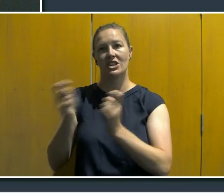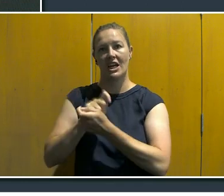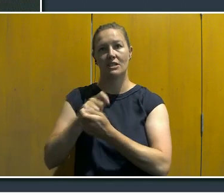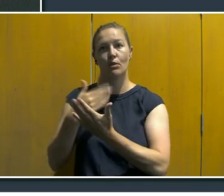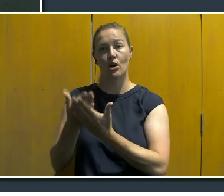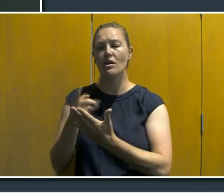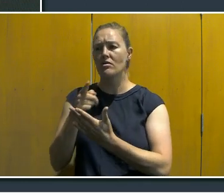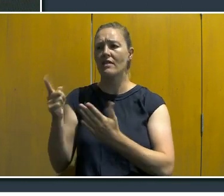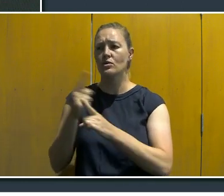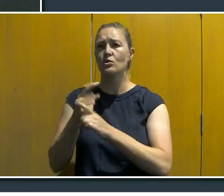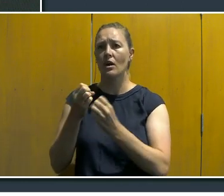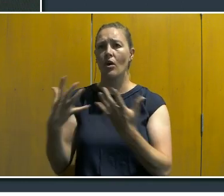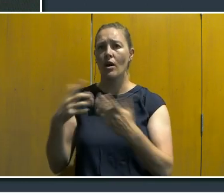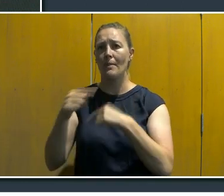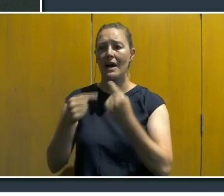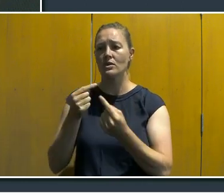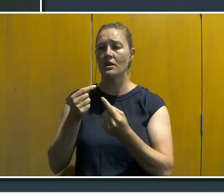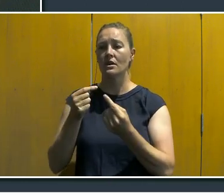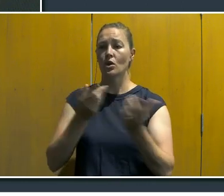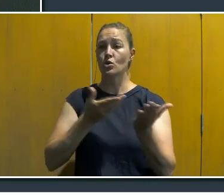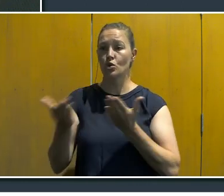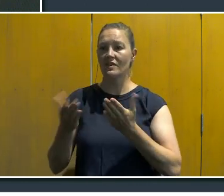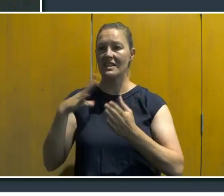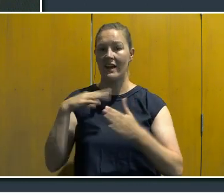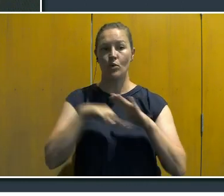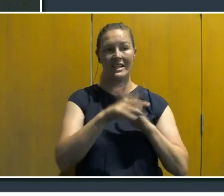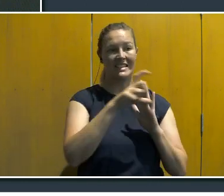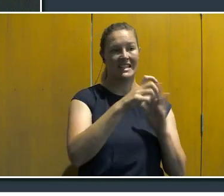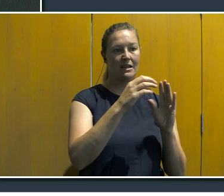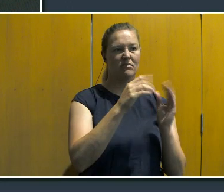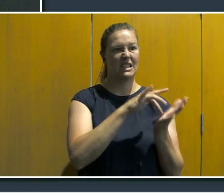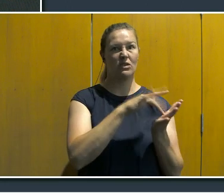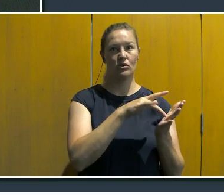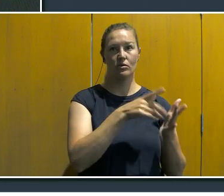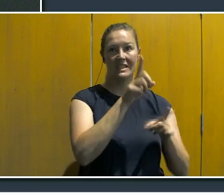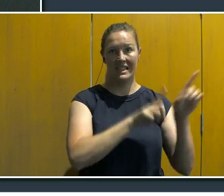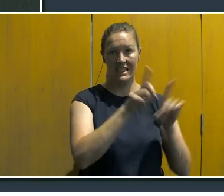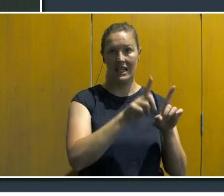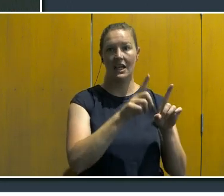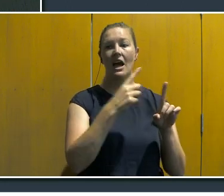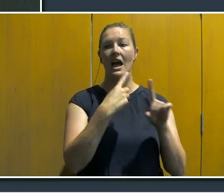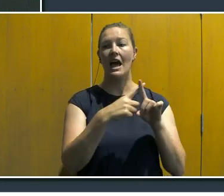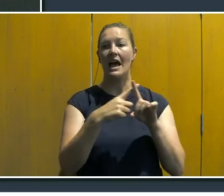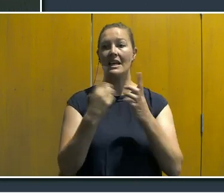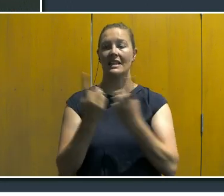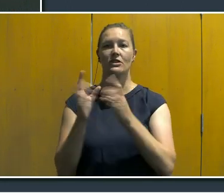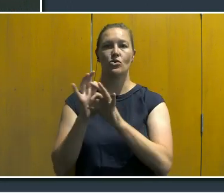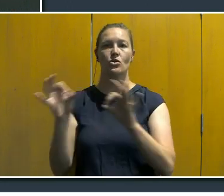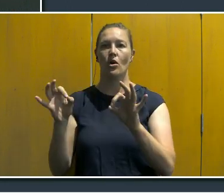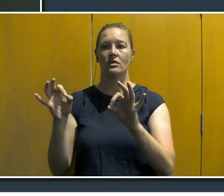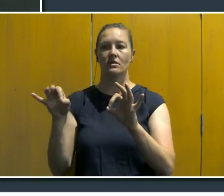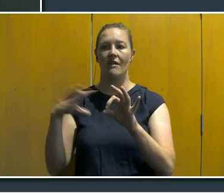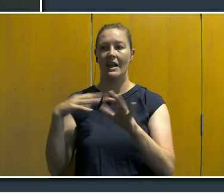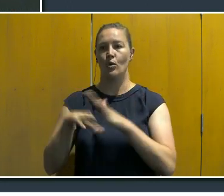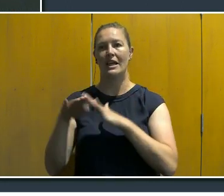quite heavily around what services are in the CBD and what seems to be not present in the likes of